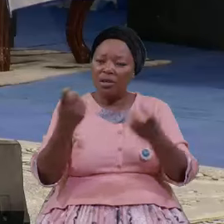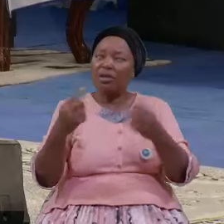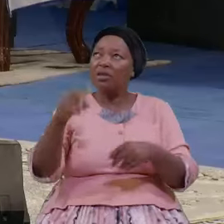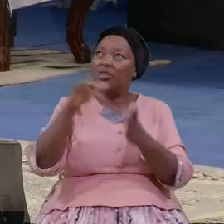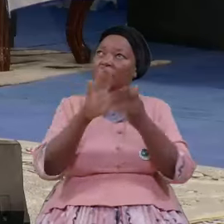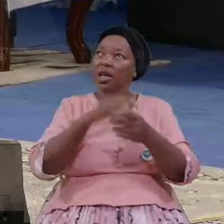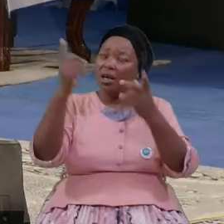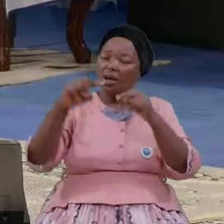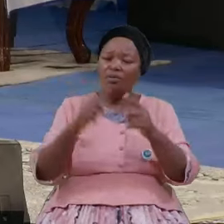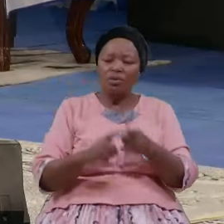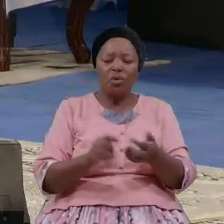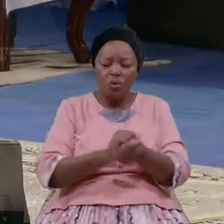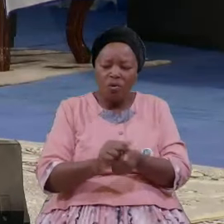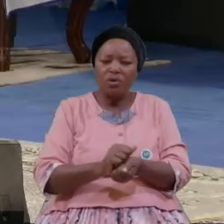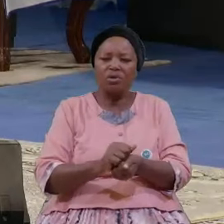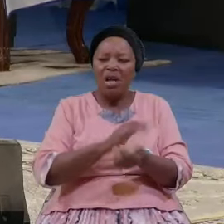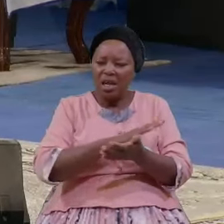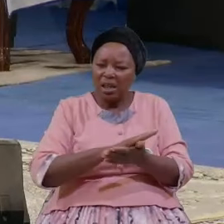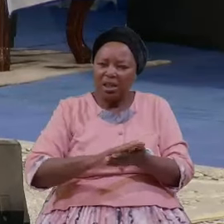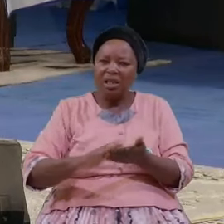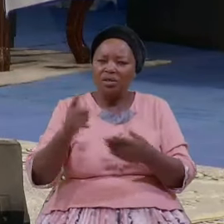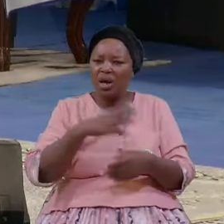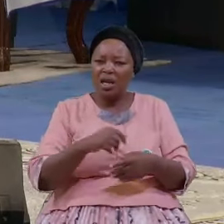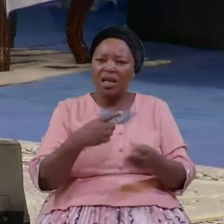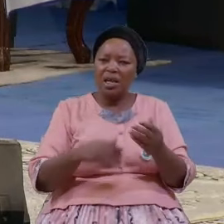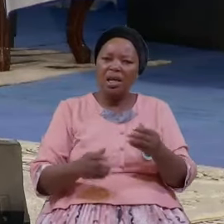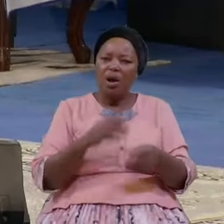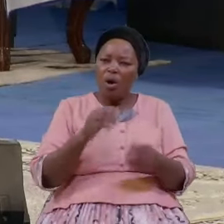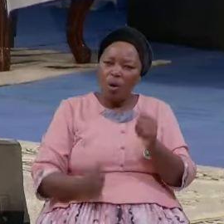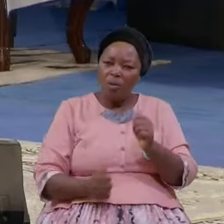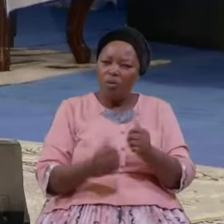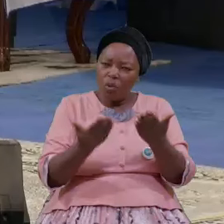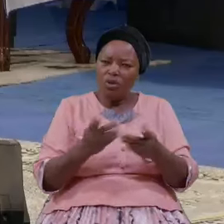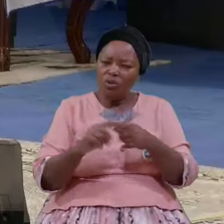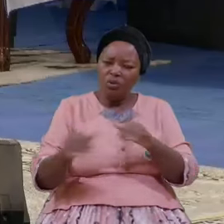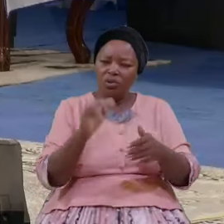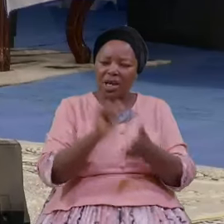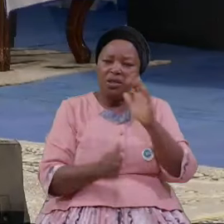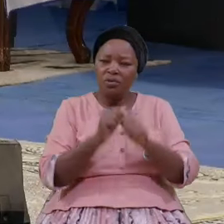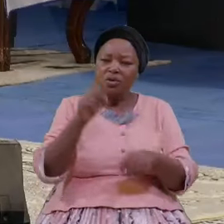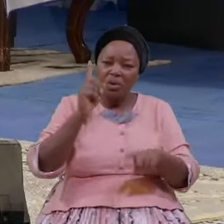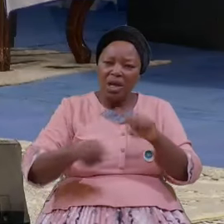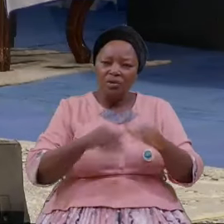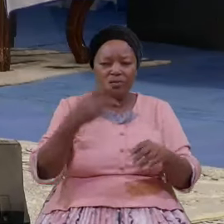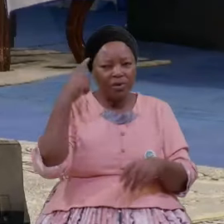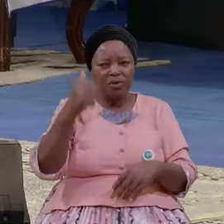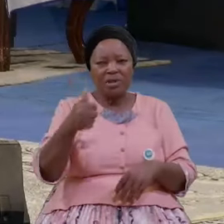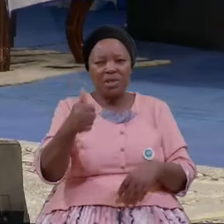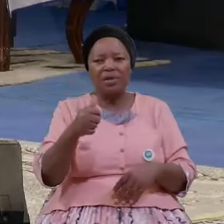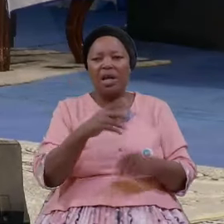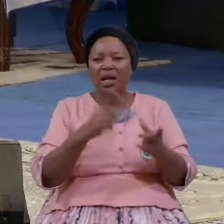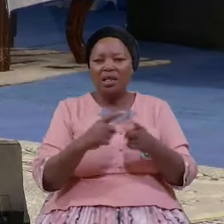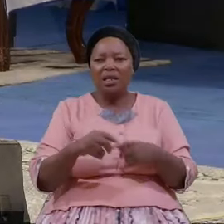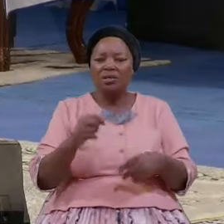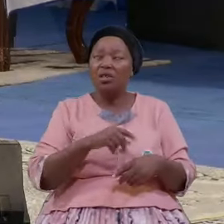do everything you couldn't do for yourself. It's not only washing your feet, he'll wash your heart, he'll wash your soul,